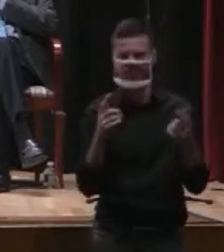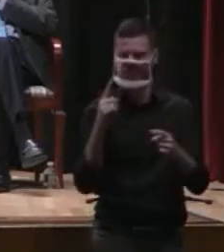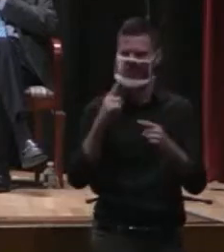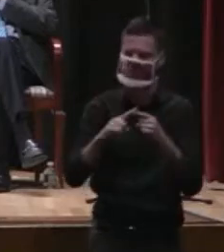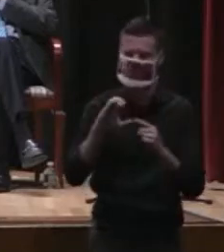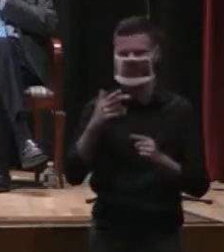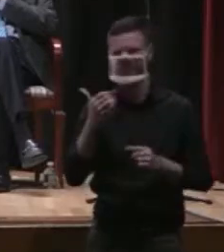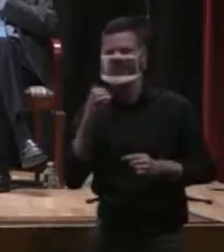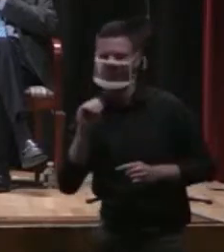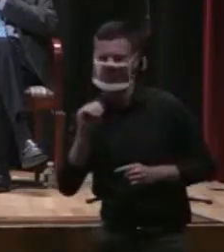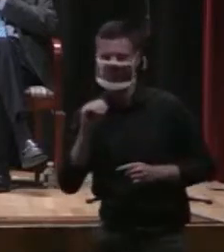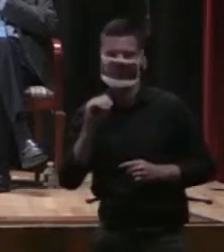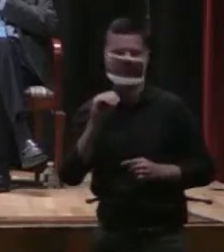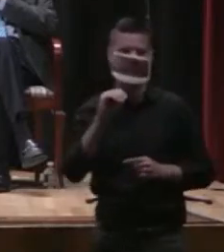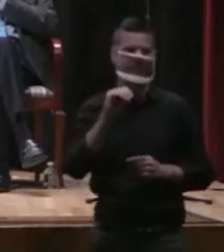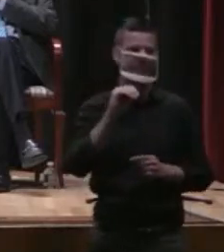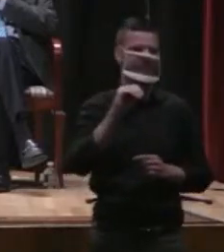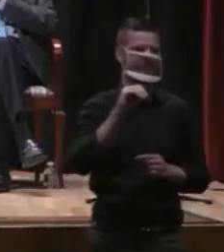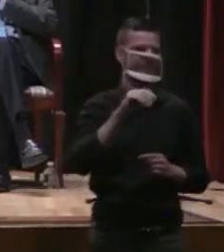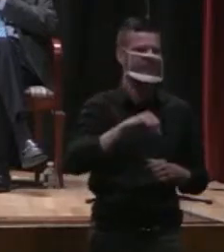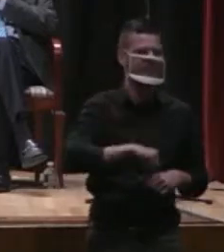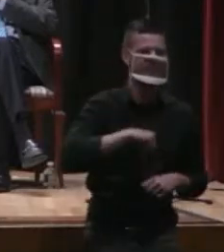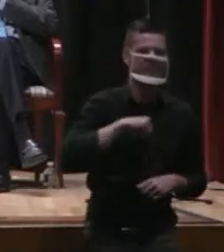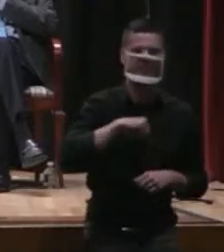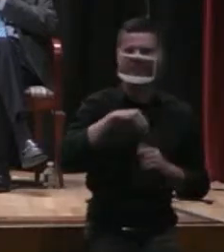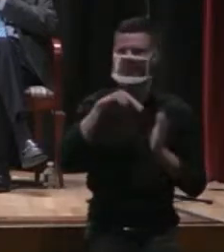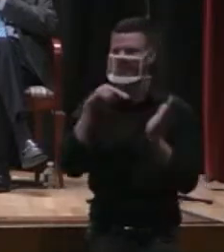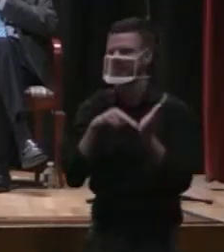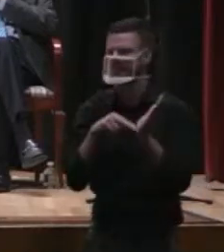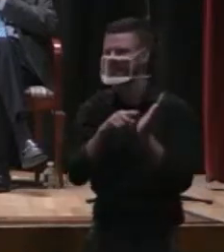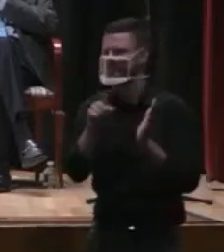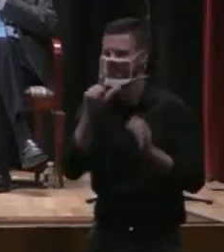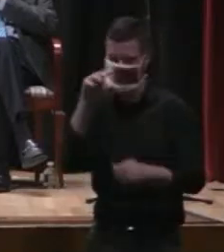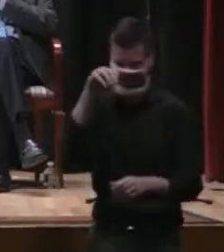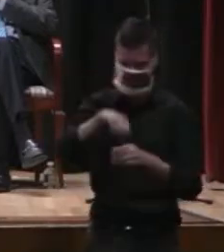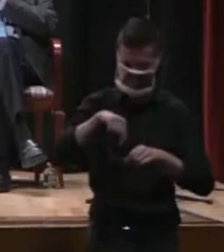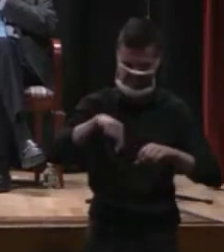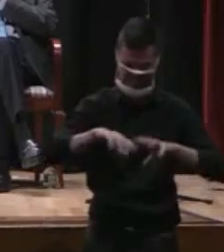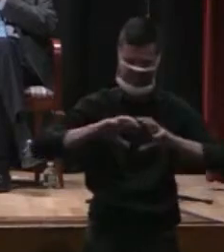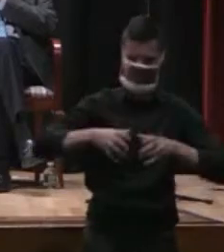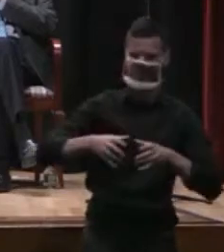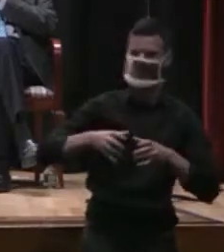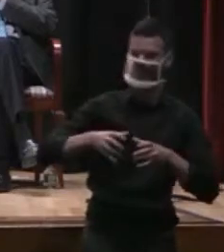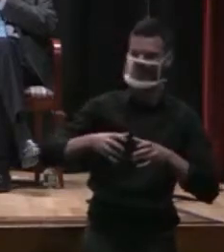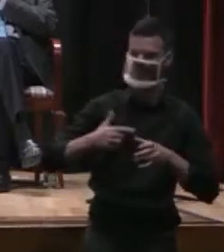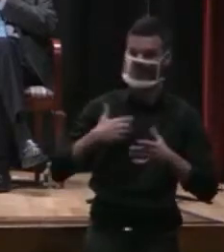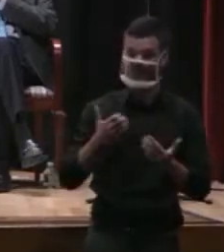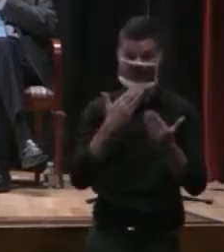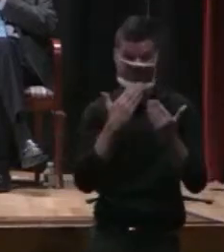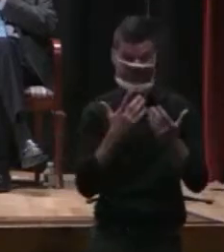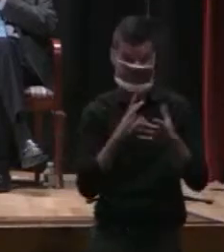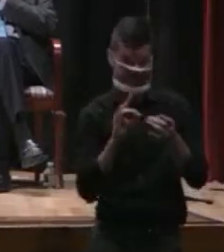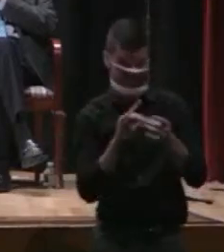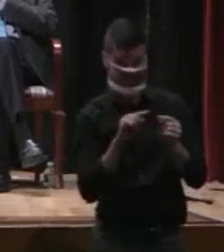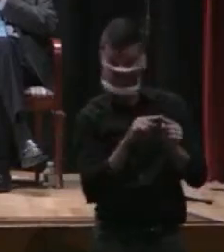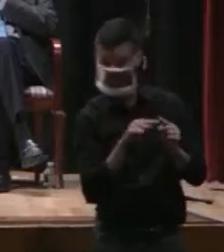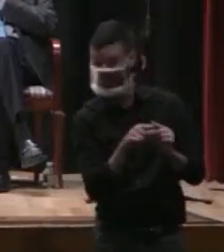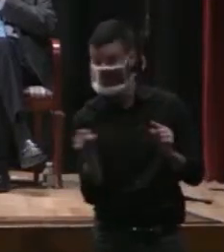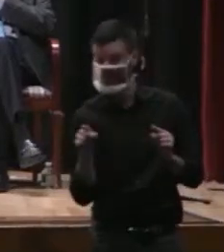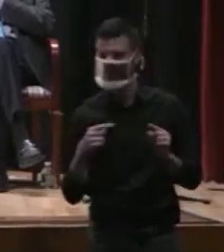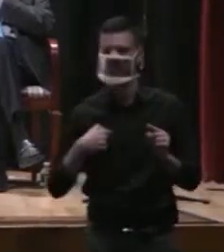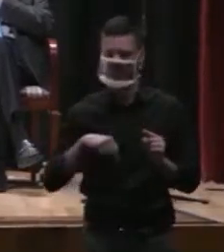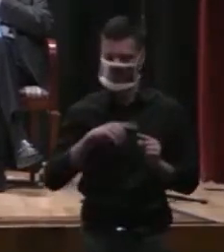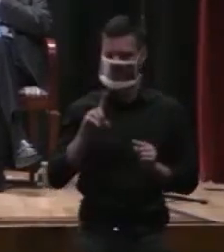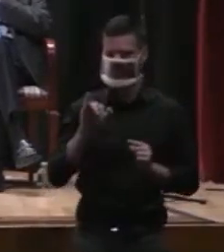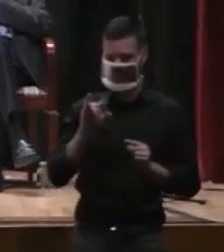proud, soon-to-be nurses that make up this cohort, I'd like to say to you all, we did